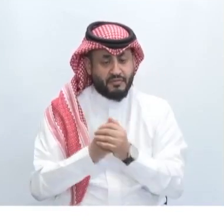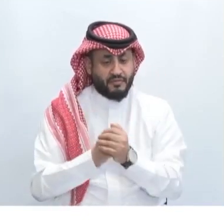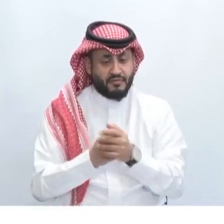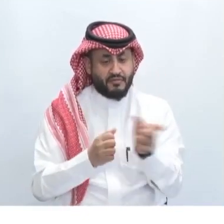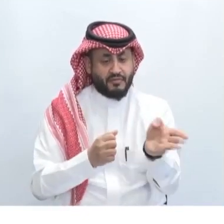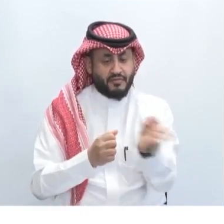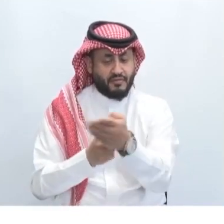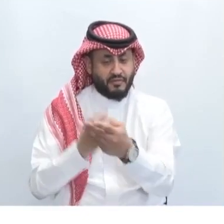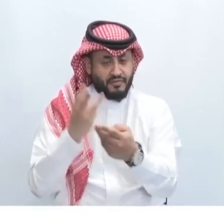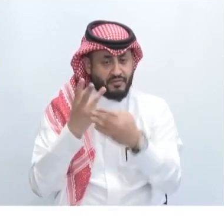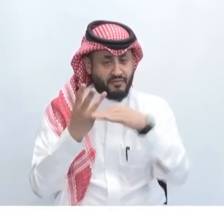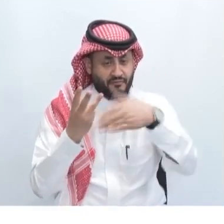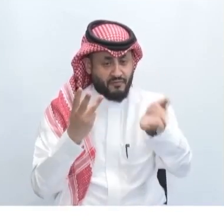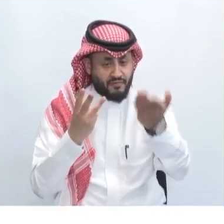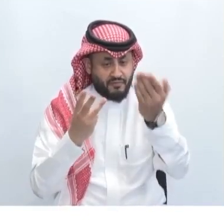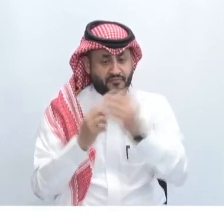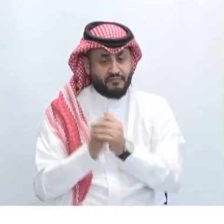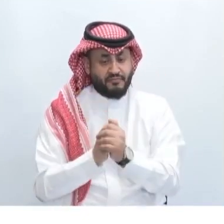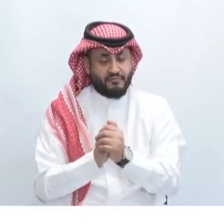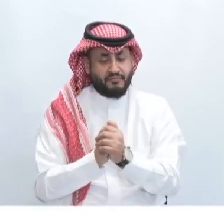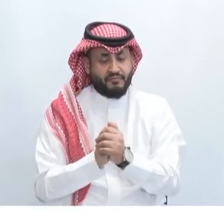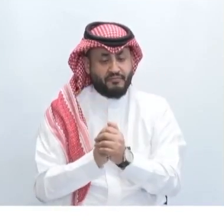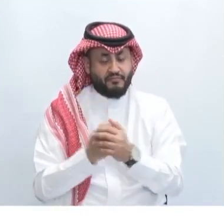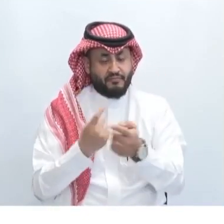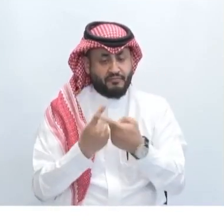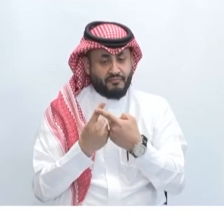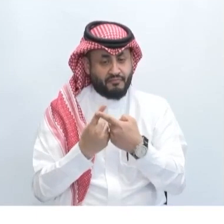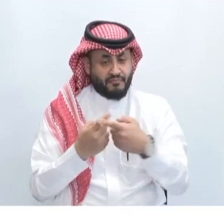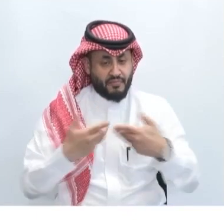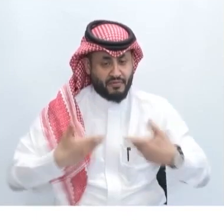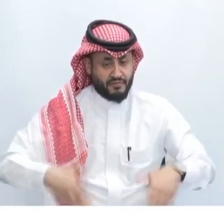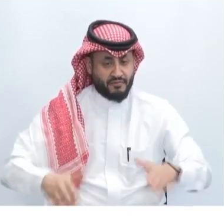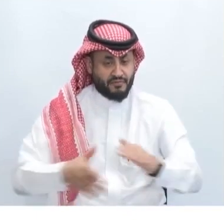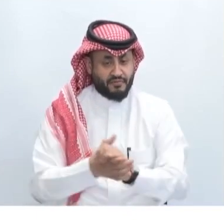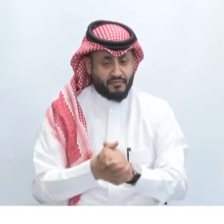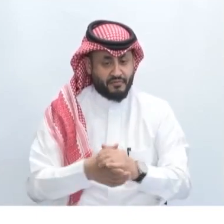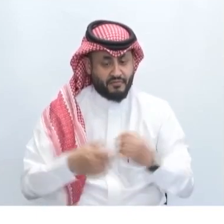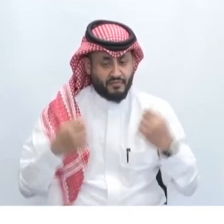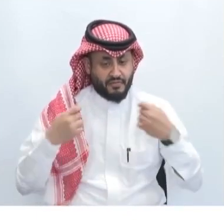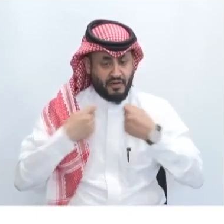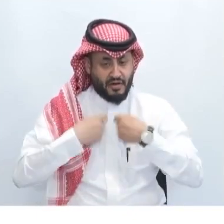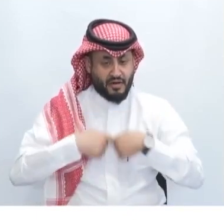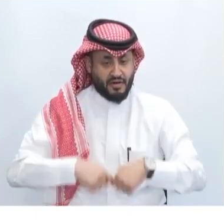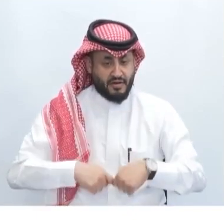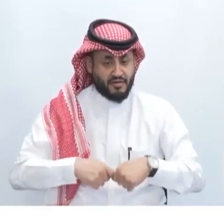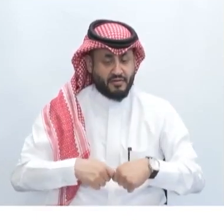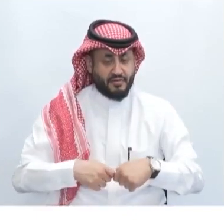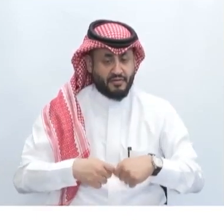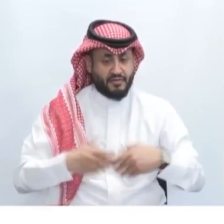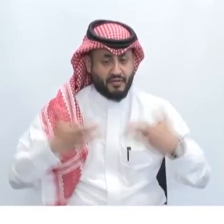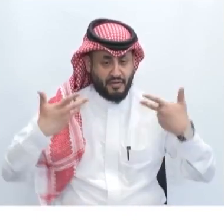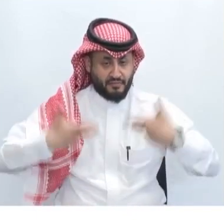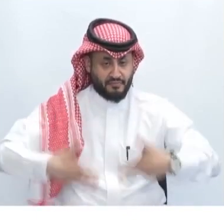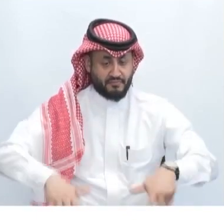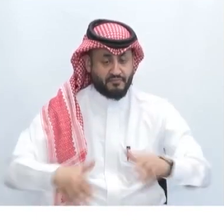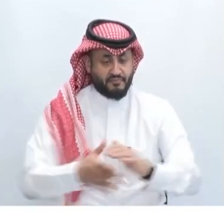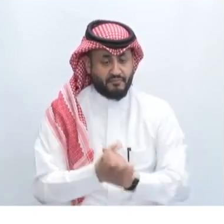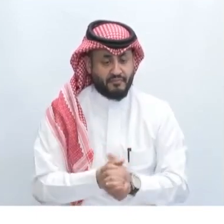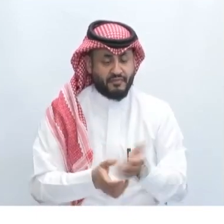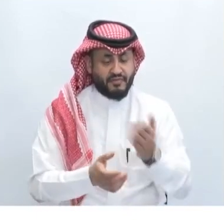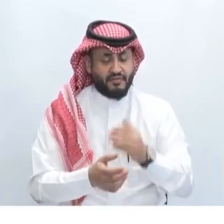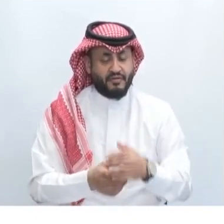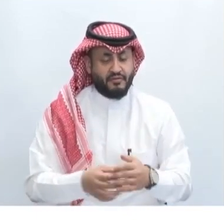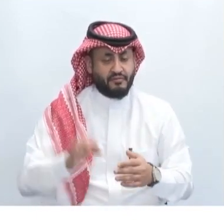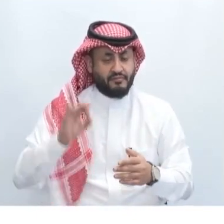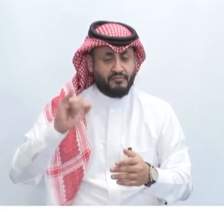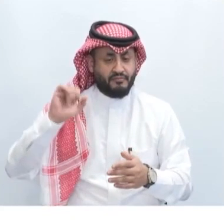or all of these clothing. She has the skirt, the blouse, and the dress. And here,